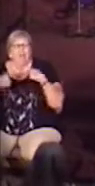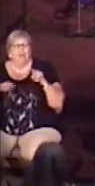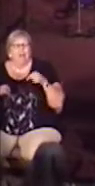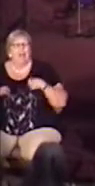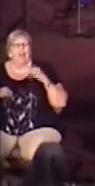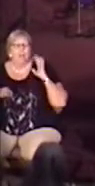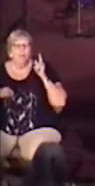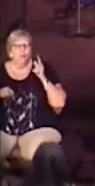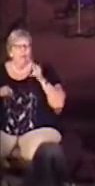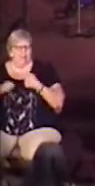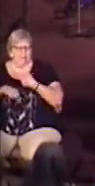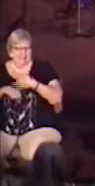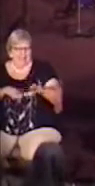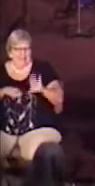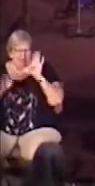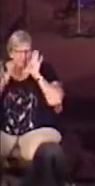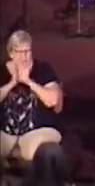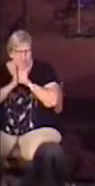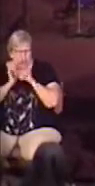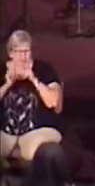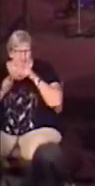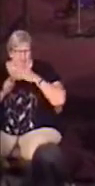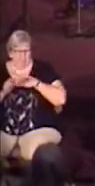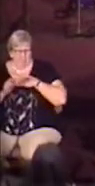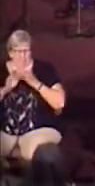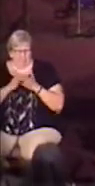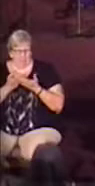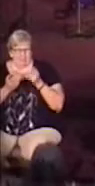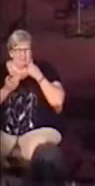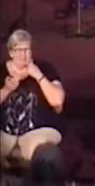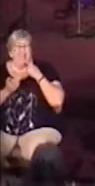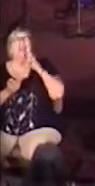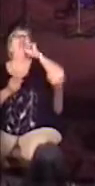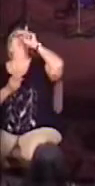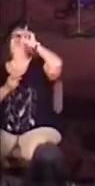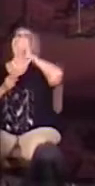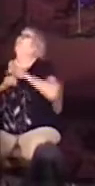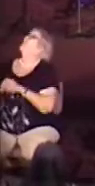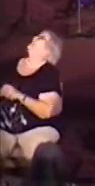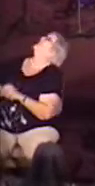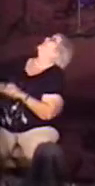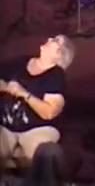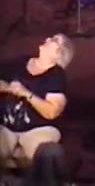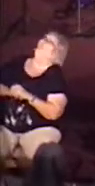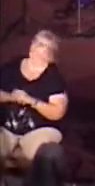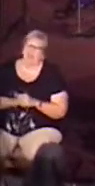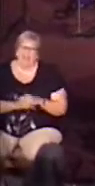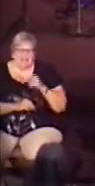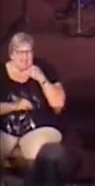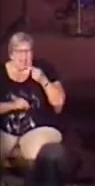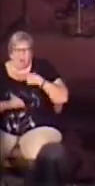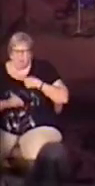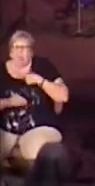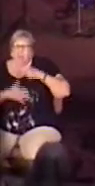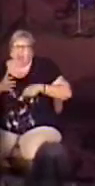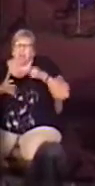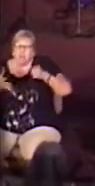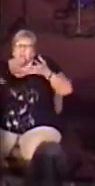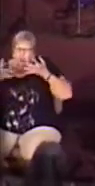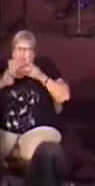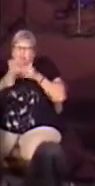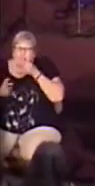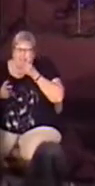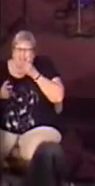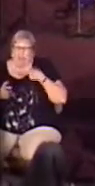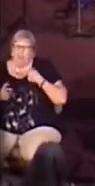just send her this picture from the notebook. It's, what do you want? Just tell me what you want to